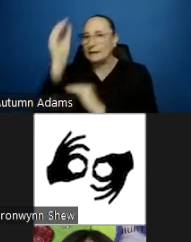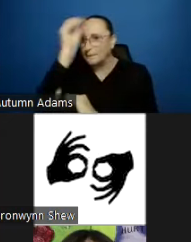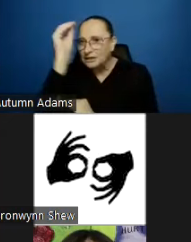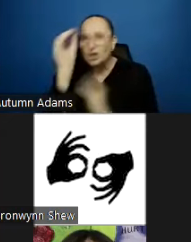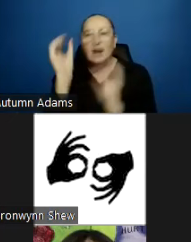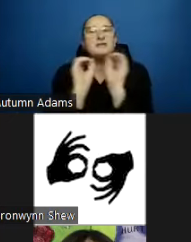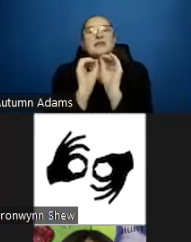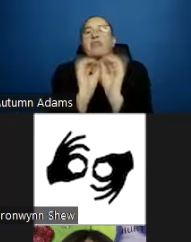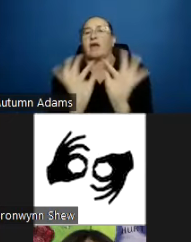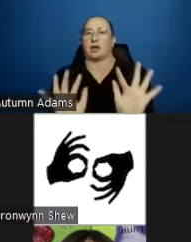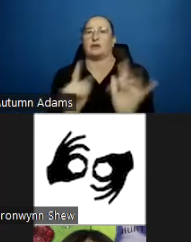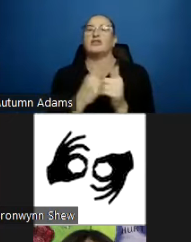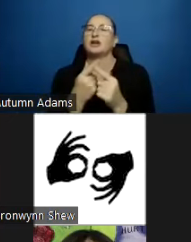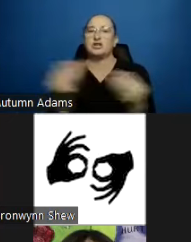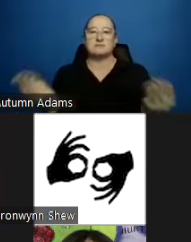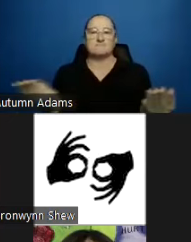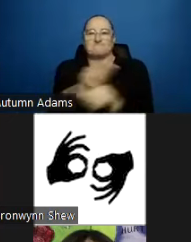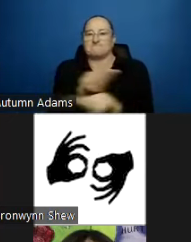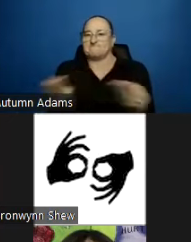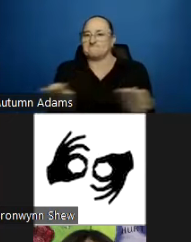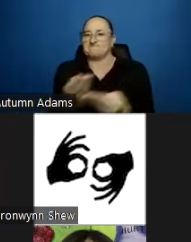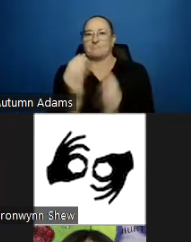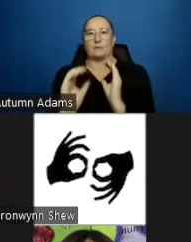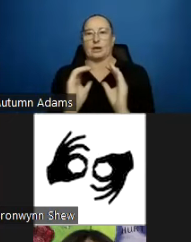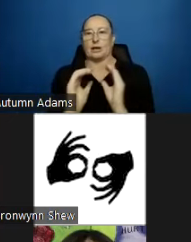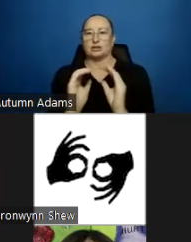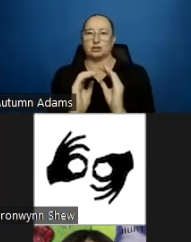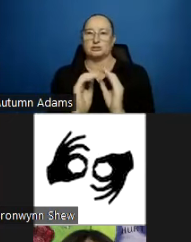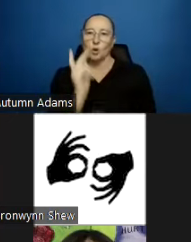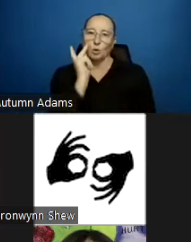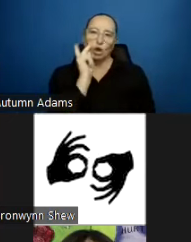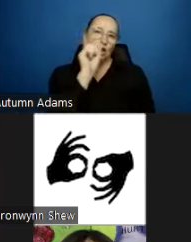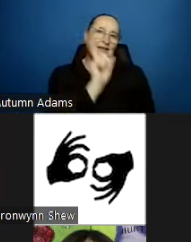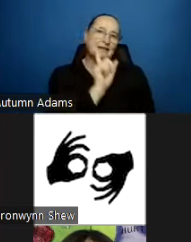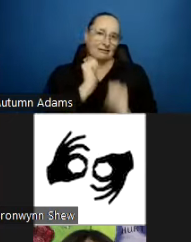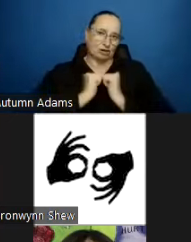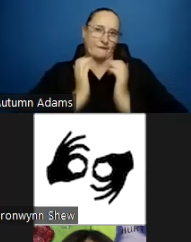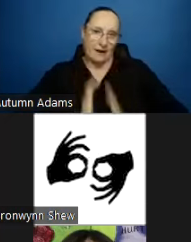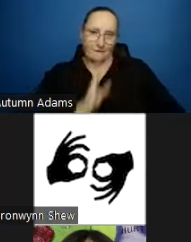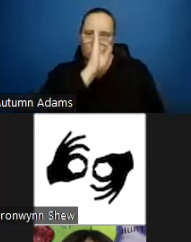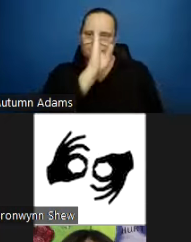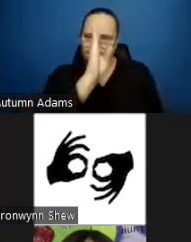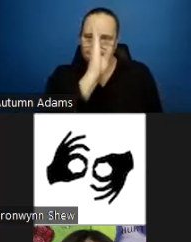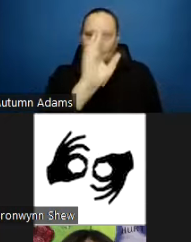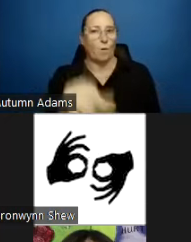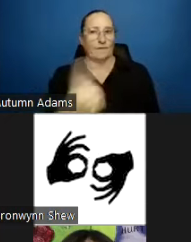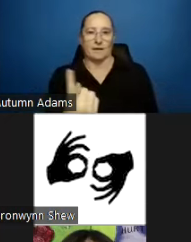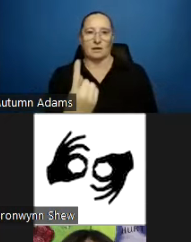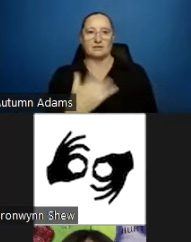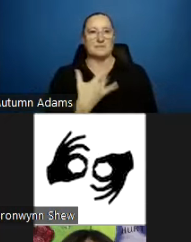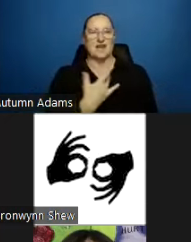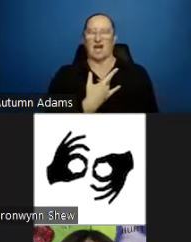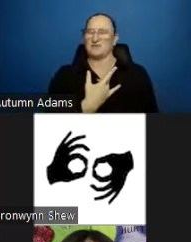just there to facilitate the communication. So please just look and speak directly to the survivor. And sometimes you might feel offended that the